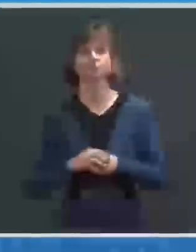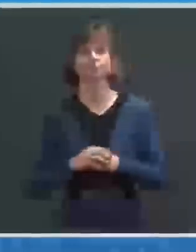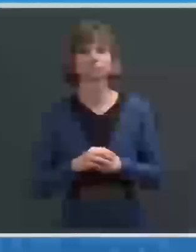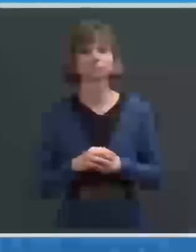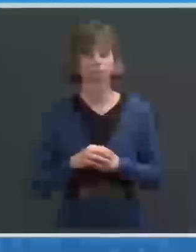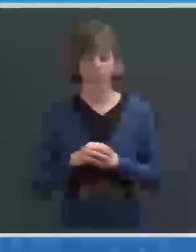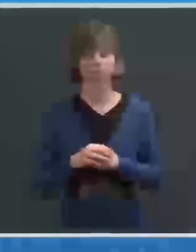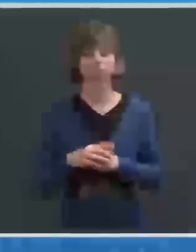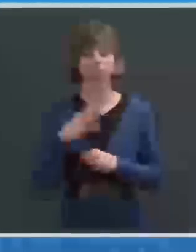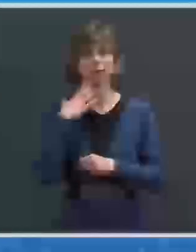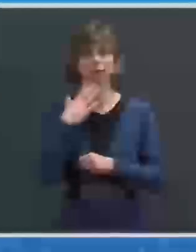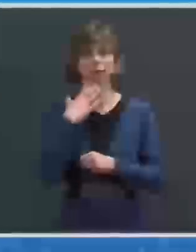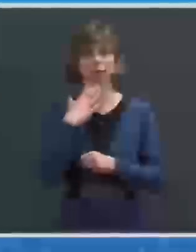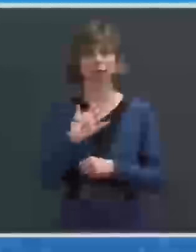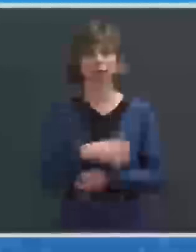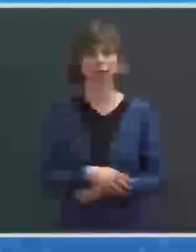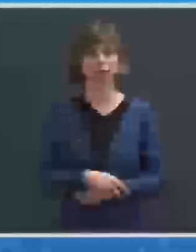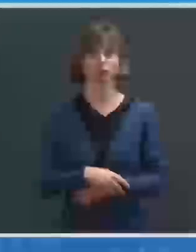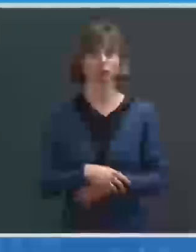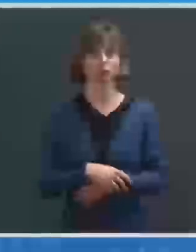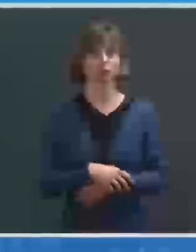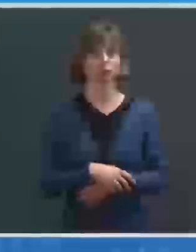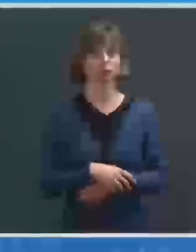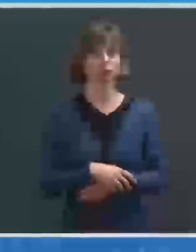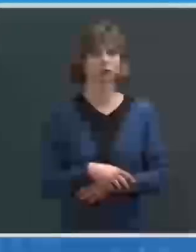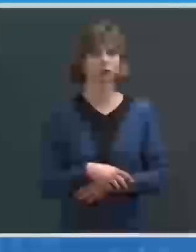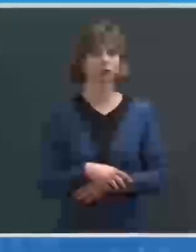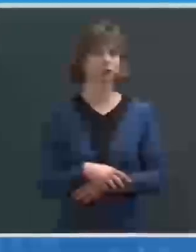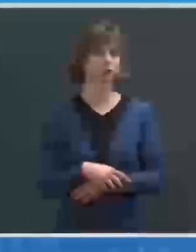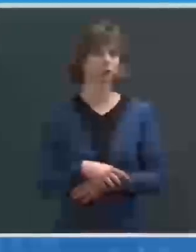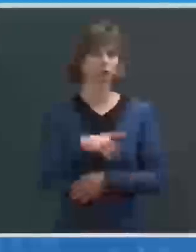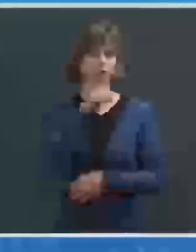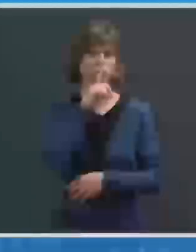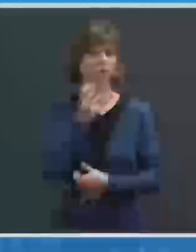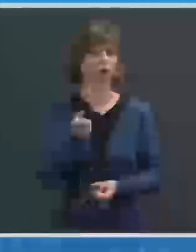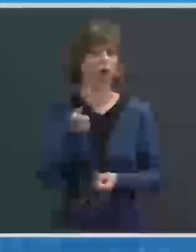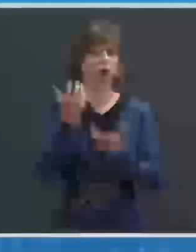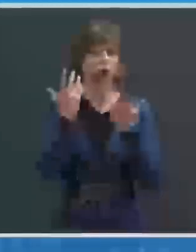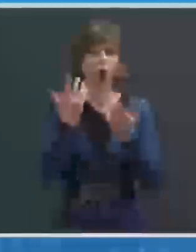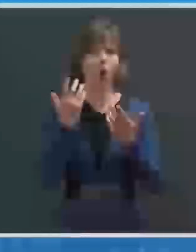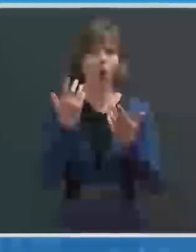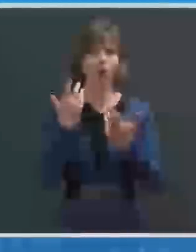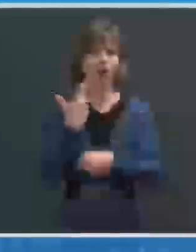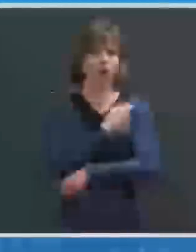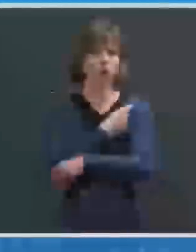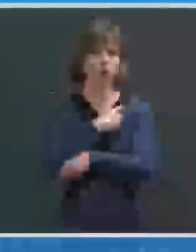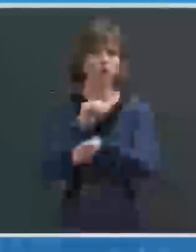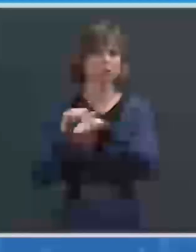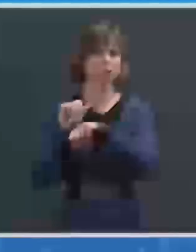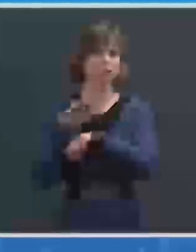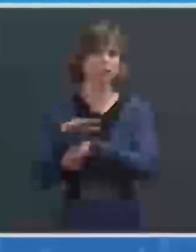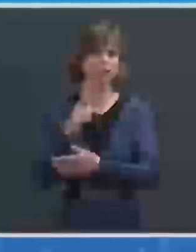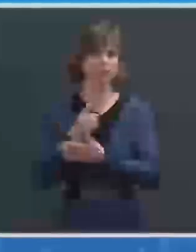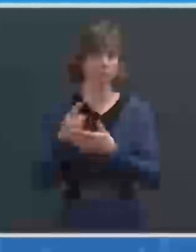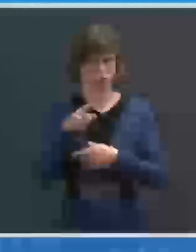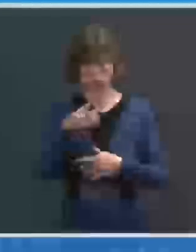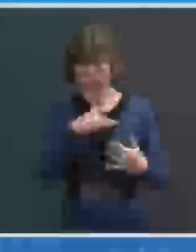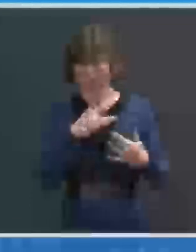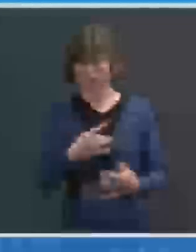Hi, thank you so much for taking my question. You didn't say how many doses are being shipped this week. I think usually you've had